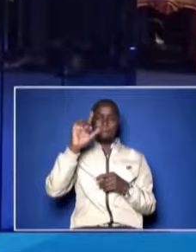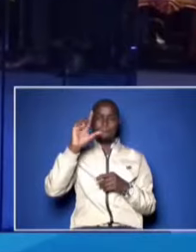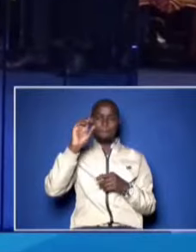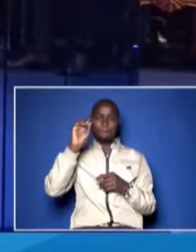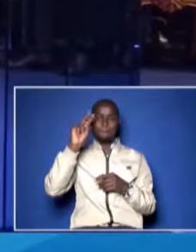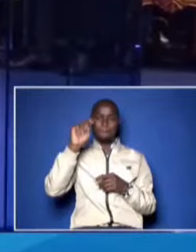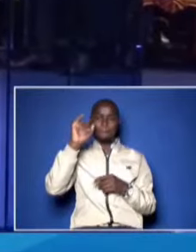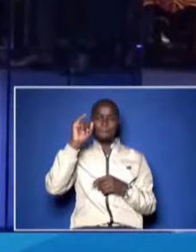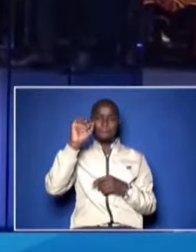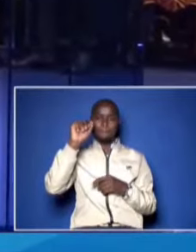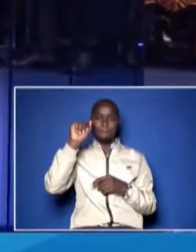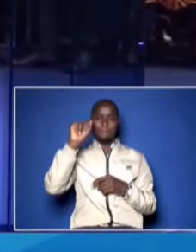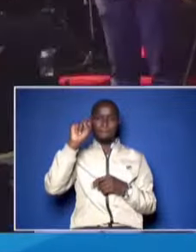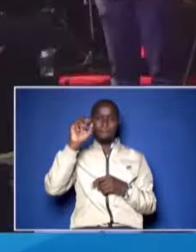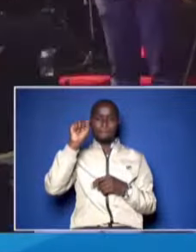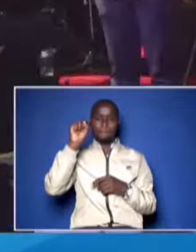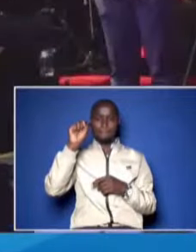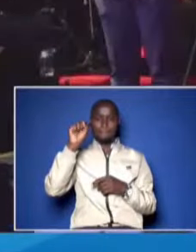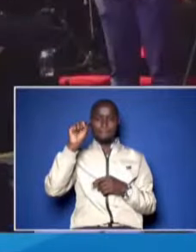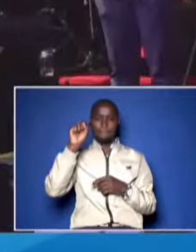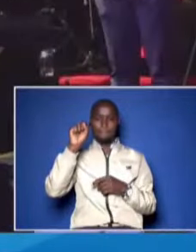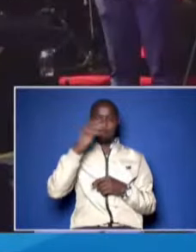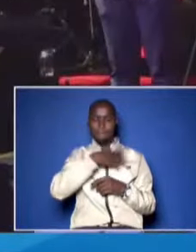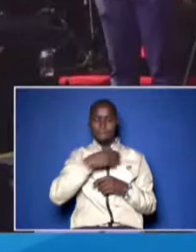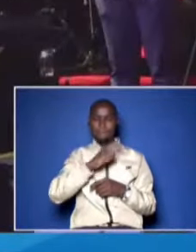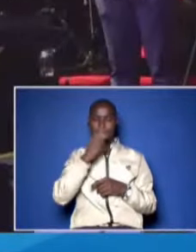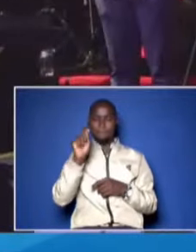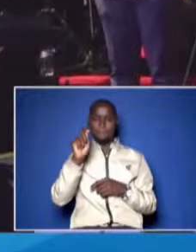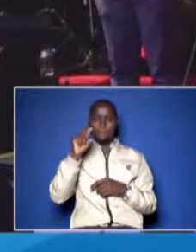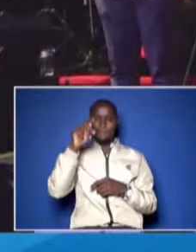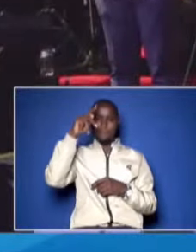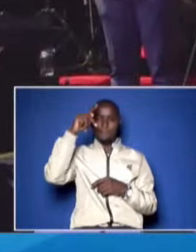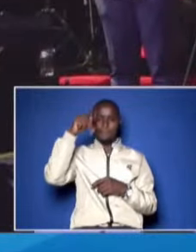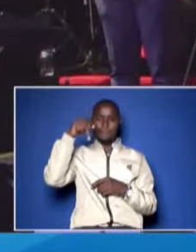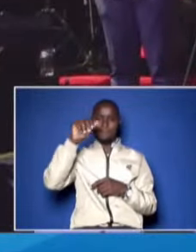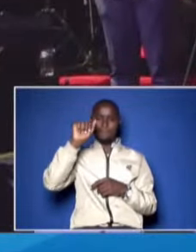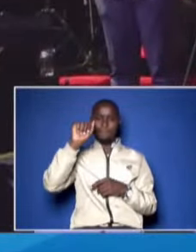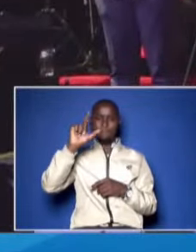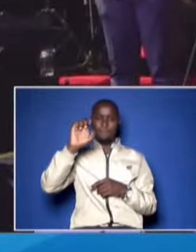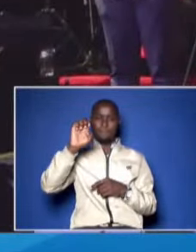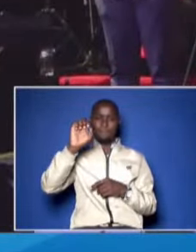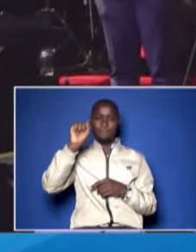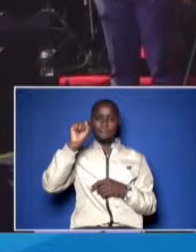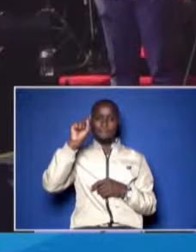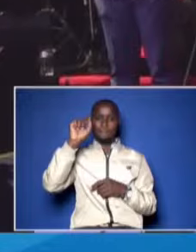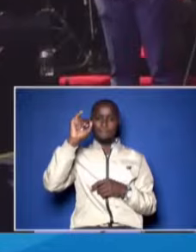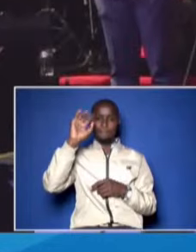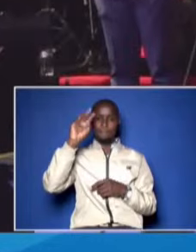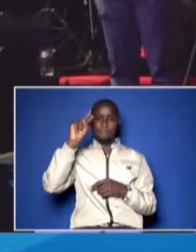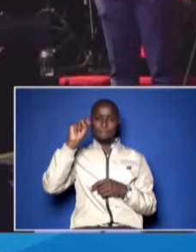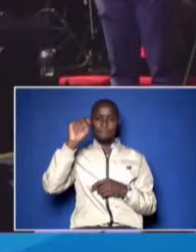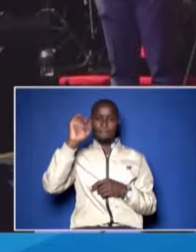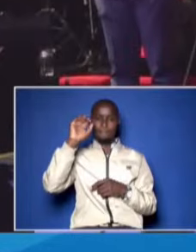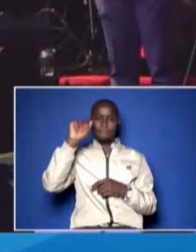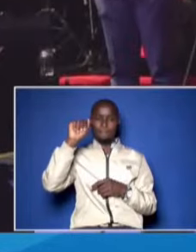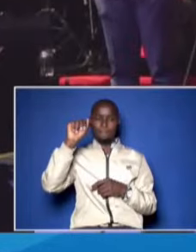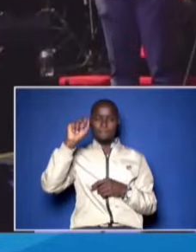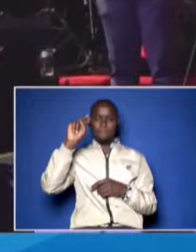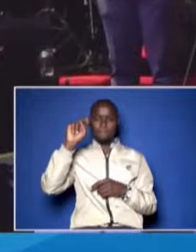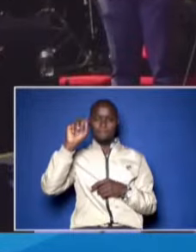gone how about the Assyrians Palestinians gone how about